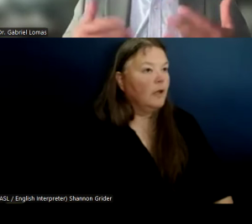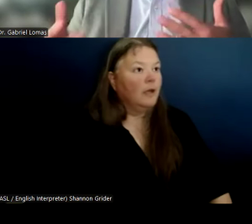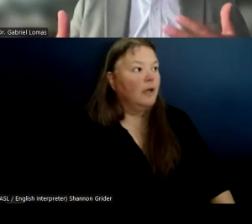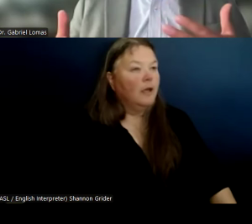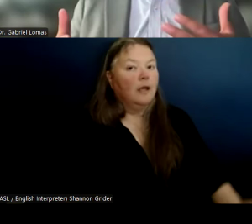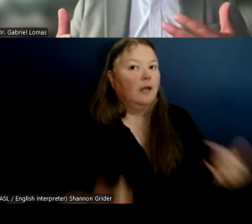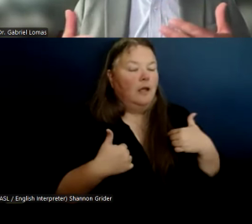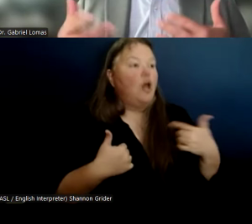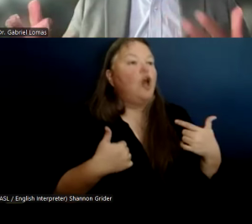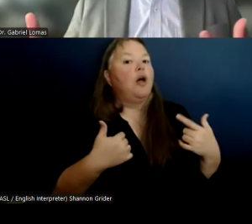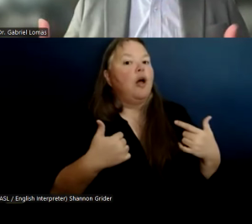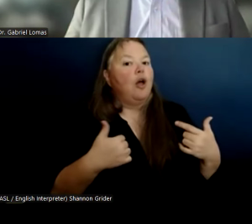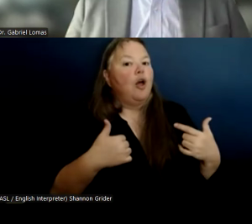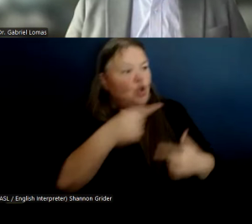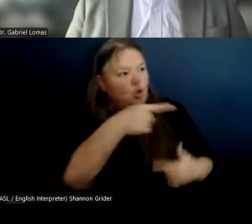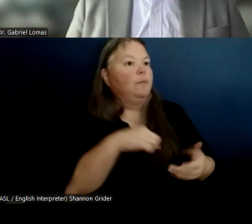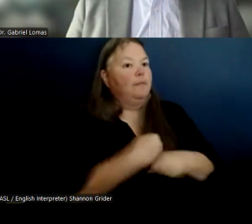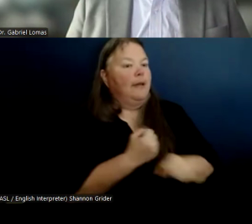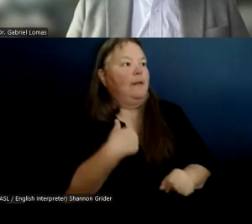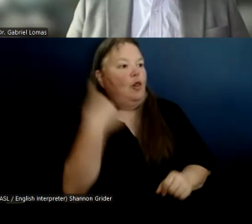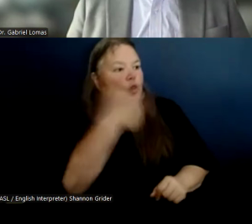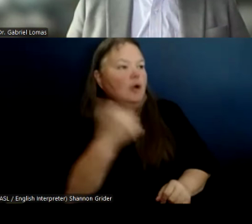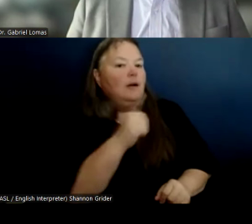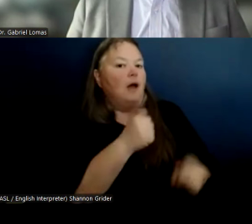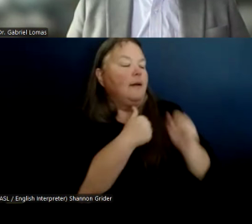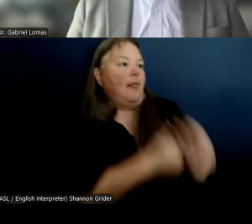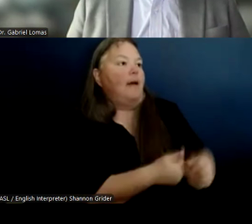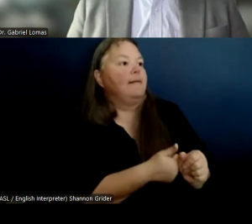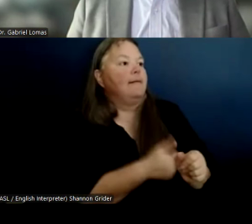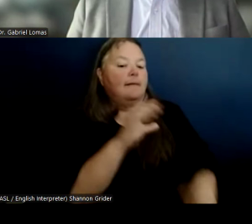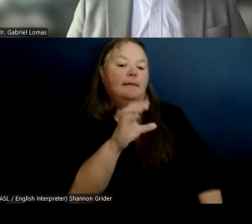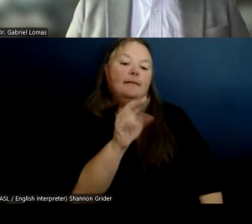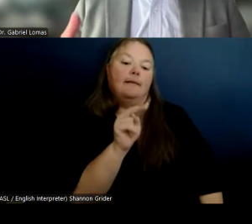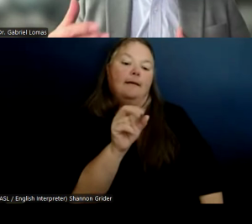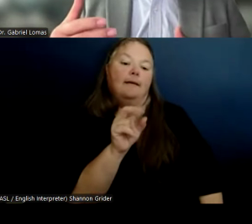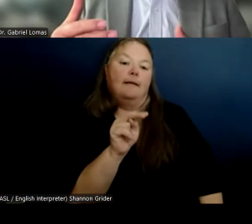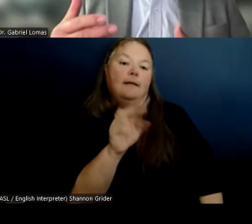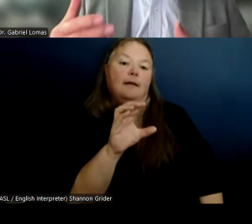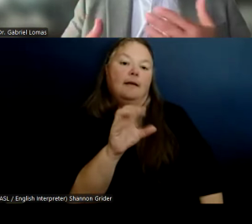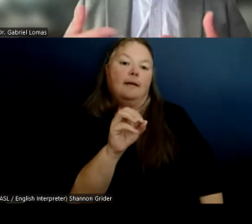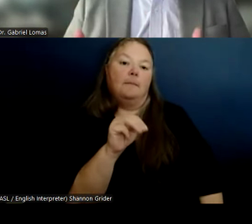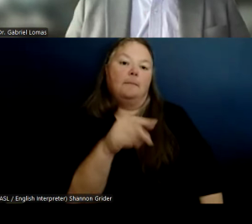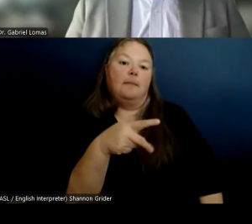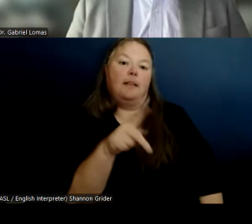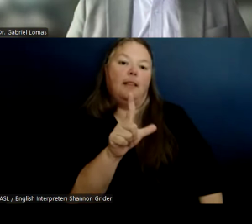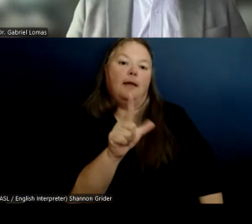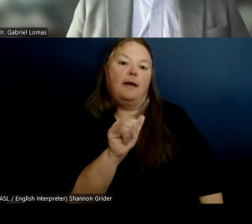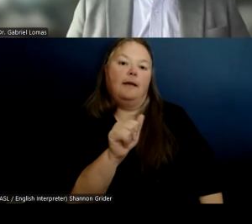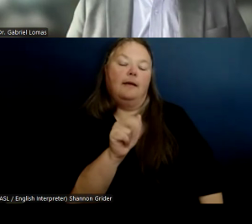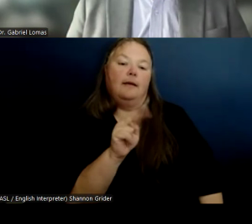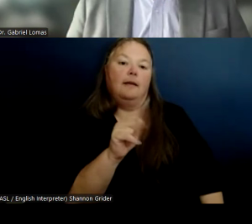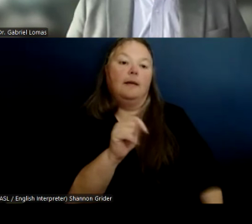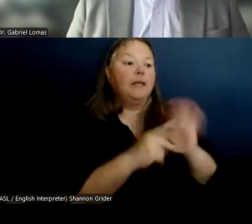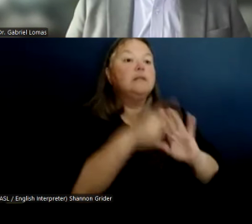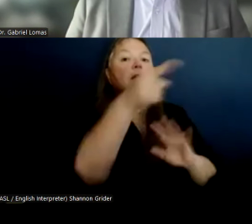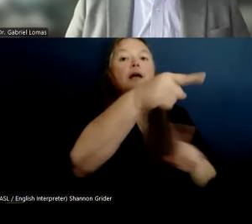looks non-compliant and they are not able to get out at the same, pace that hearing people are able to get